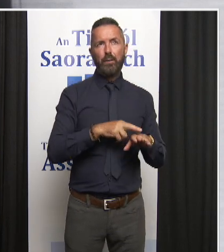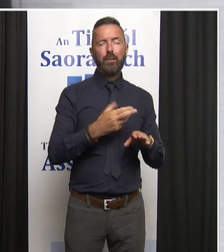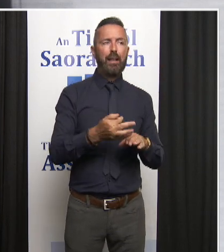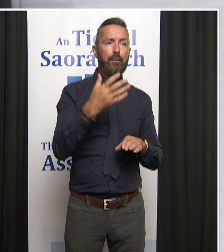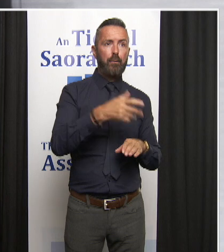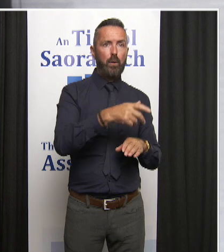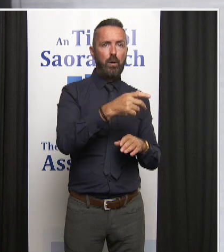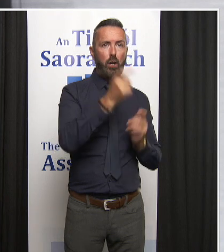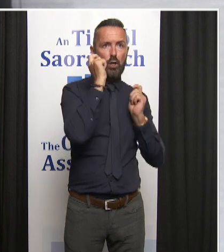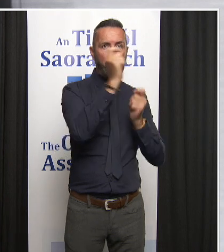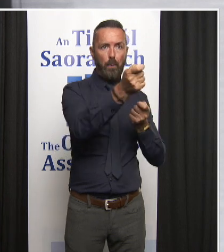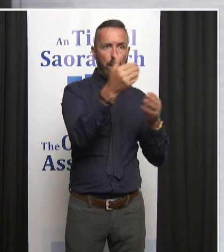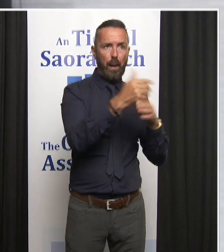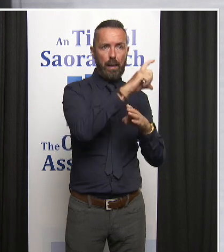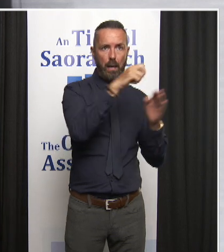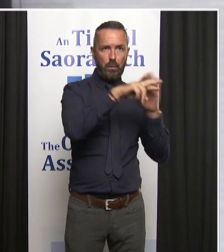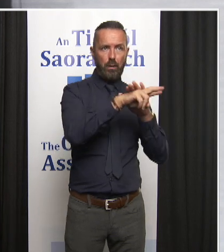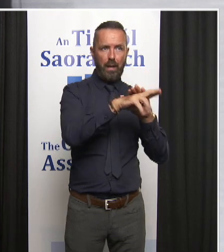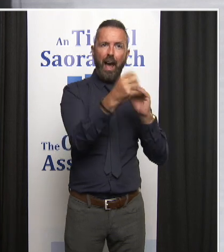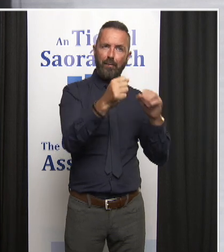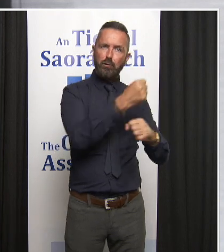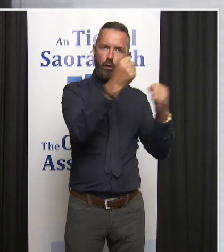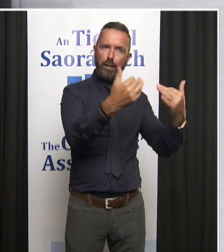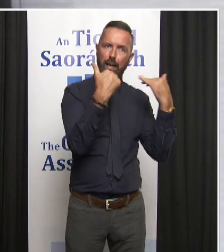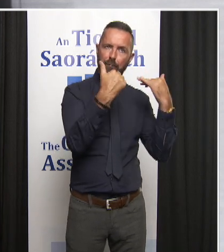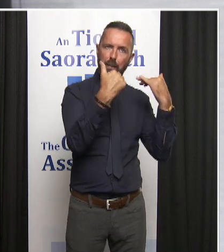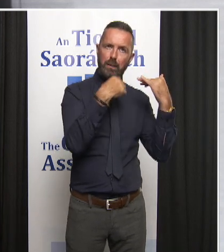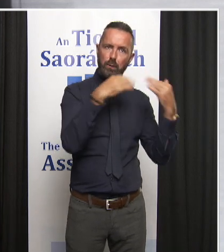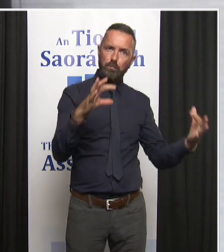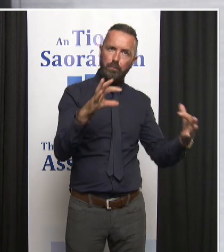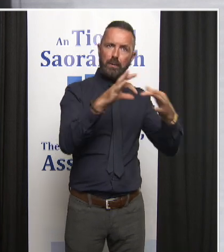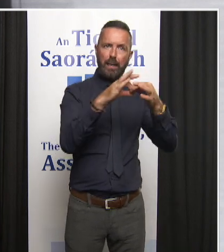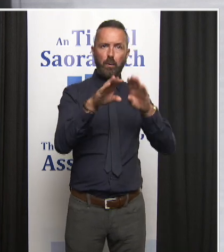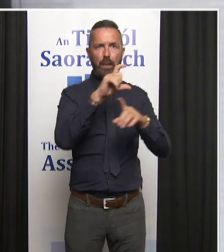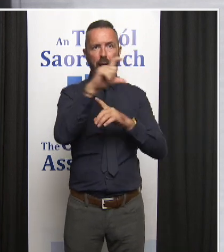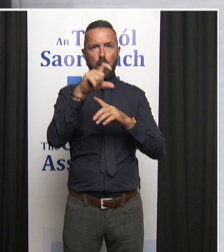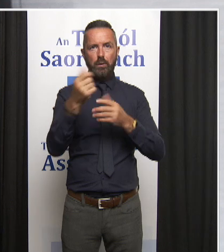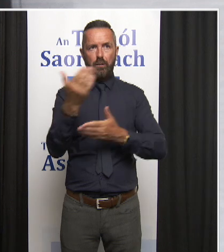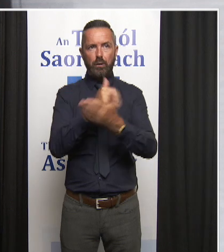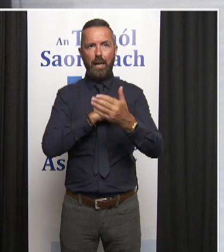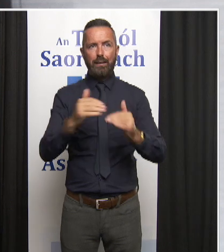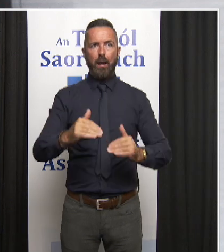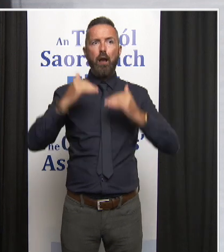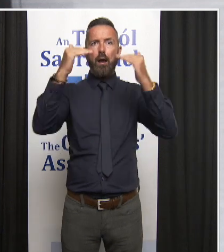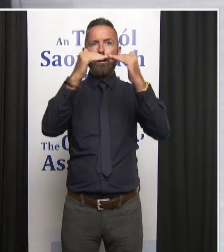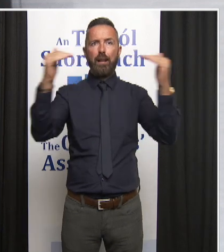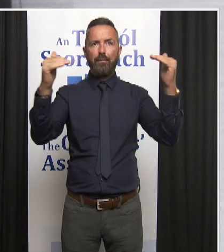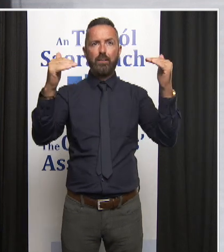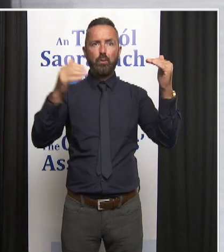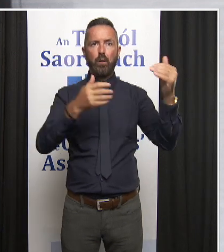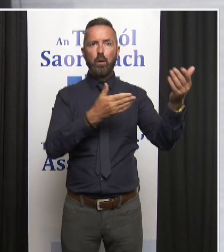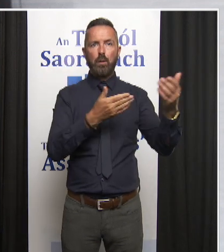they're nominated by the councillor, they're more informed to feed into that council discussions at the higher level. So they're bringing ideas